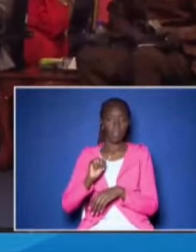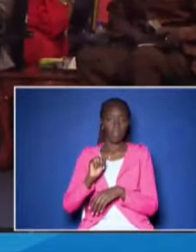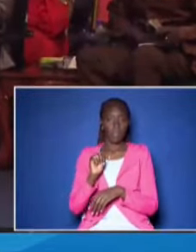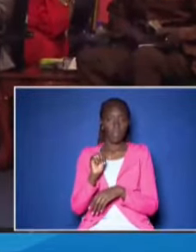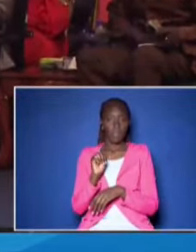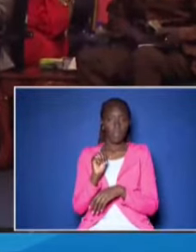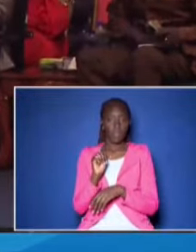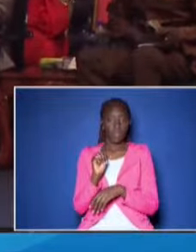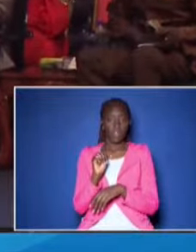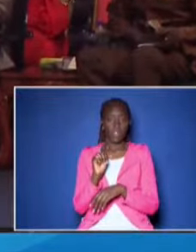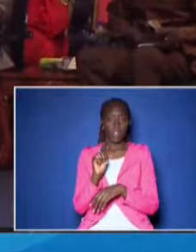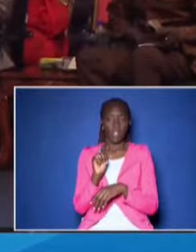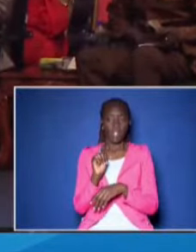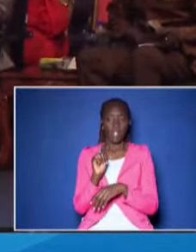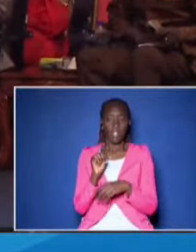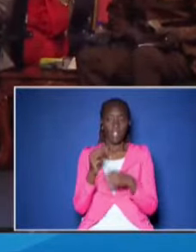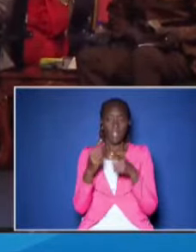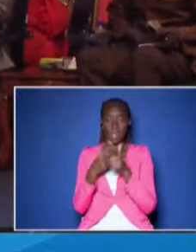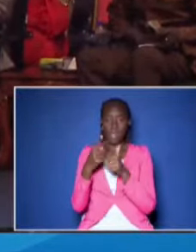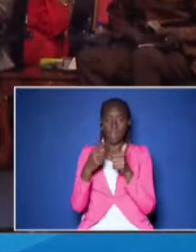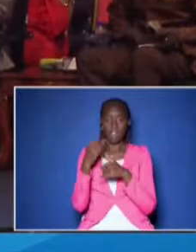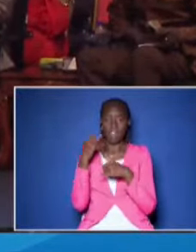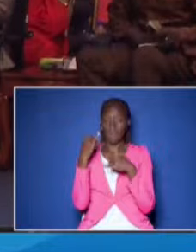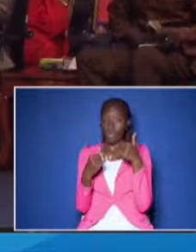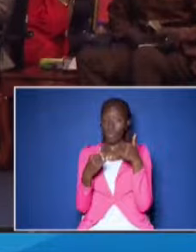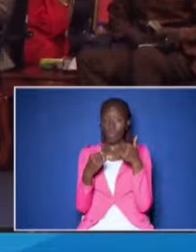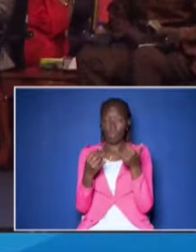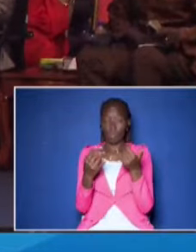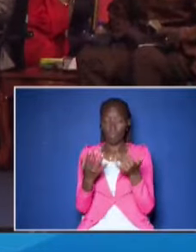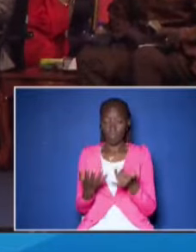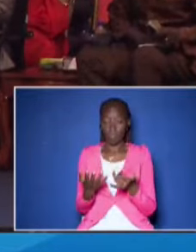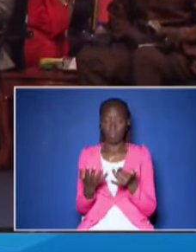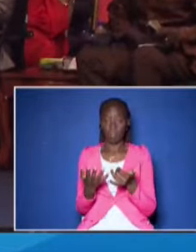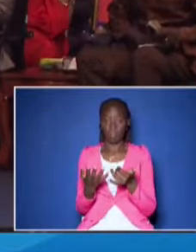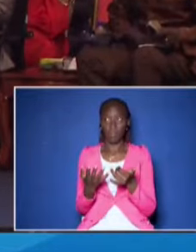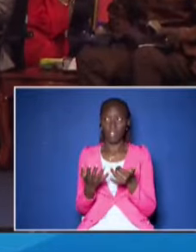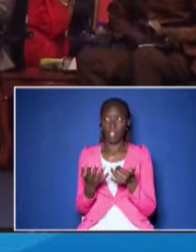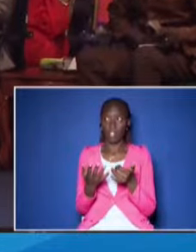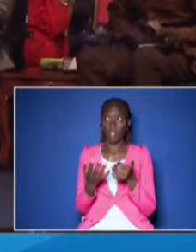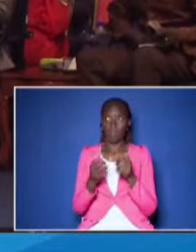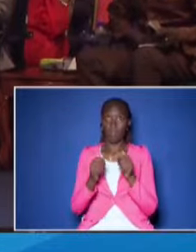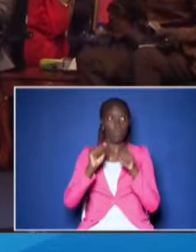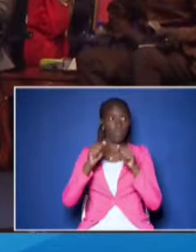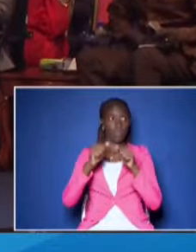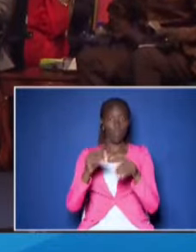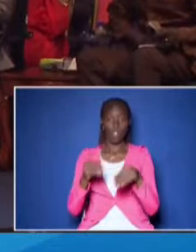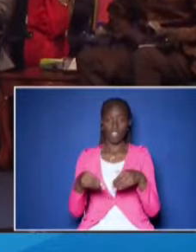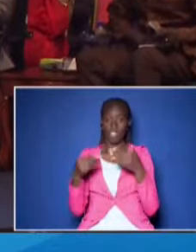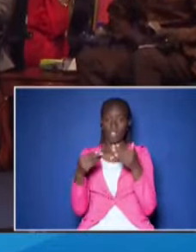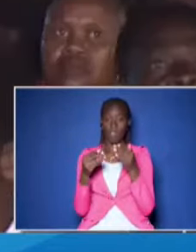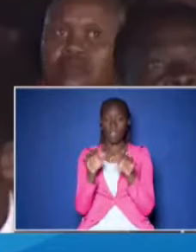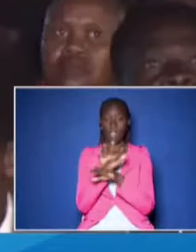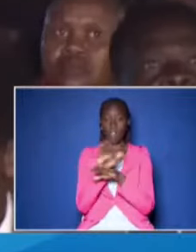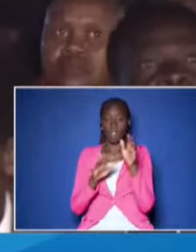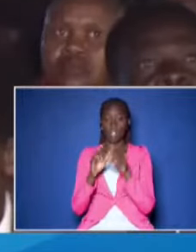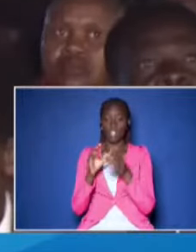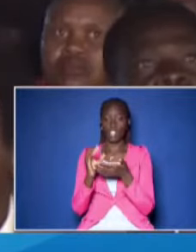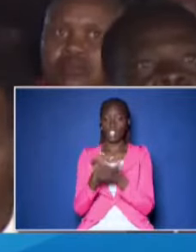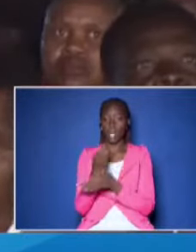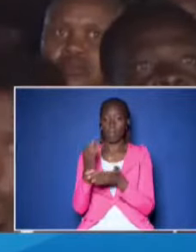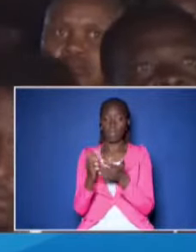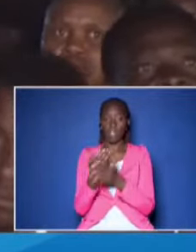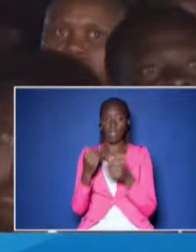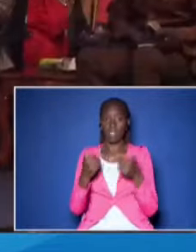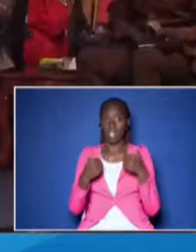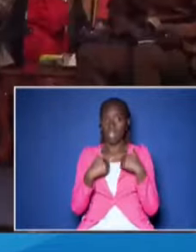them and eventually I could give you every chapter I read